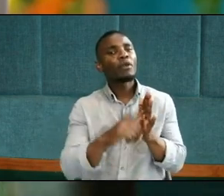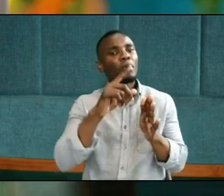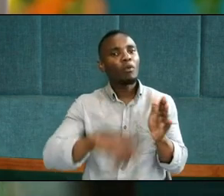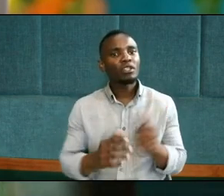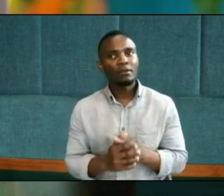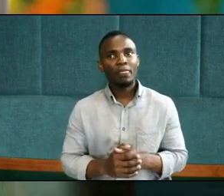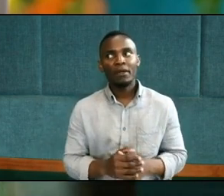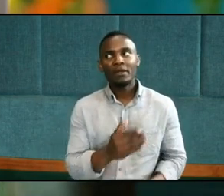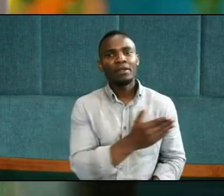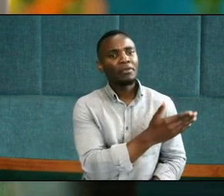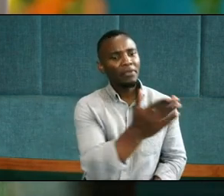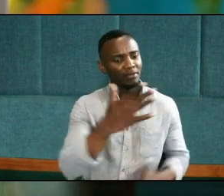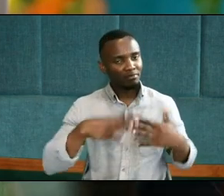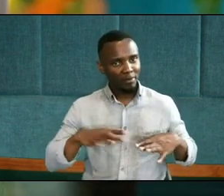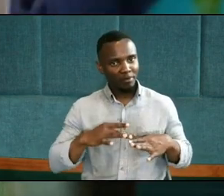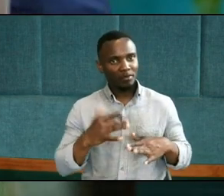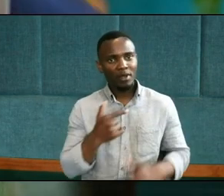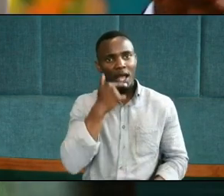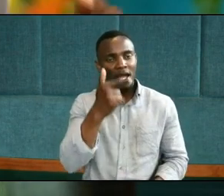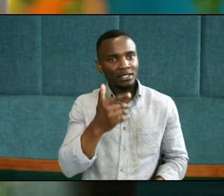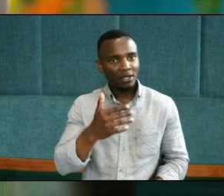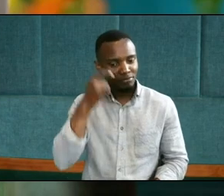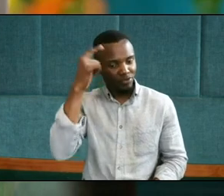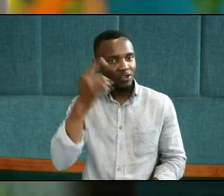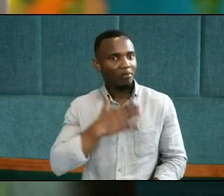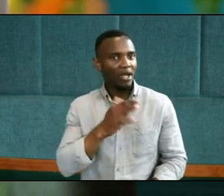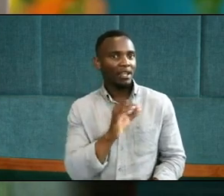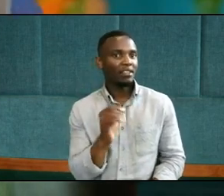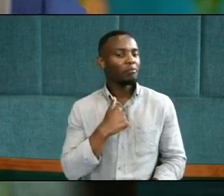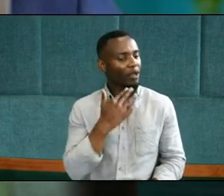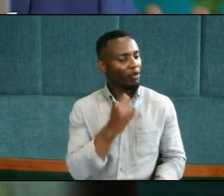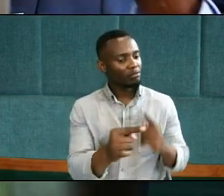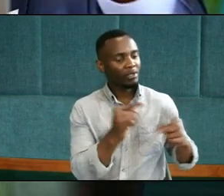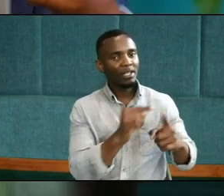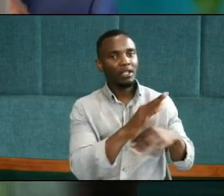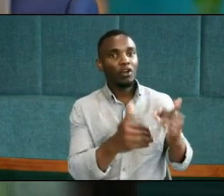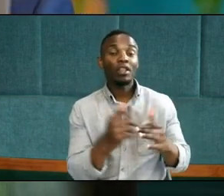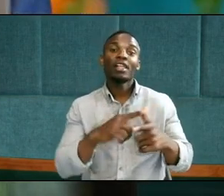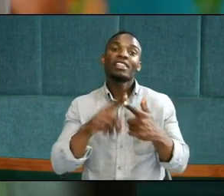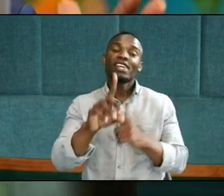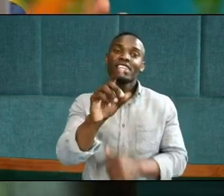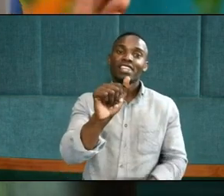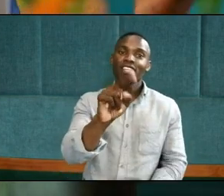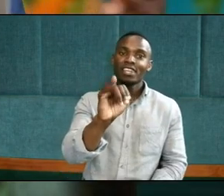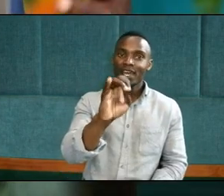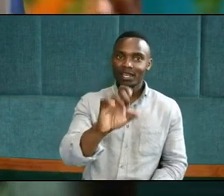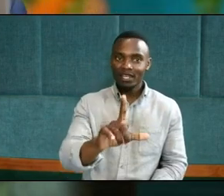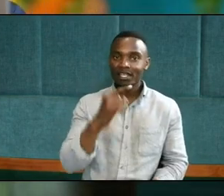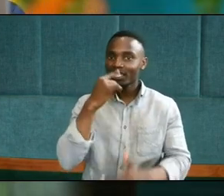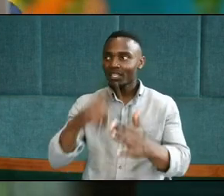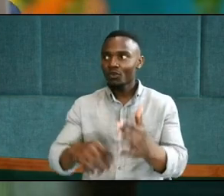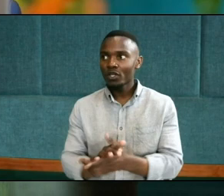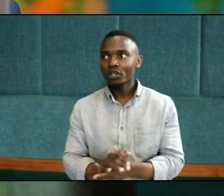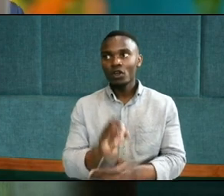have not told me what I'm asking. I want them dead. So the king, Daniel said, okay, Mkubwa, long live. You know,